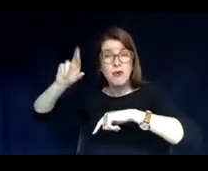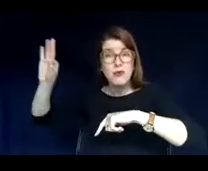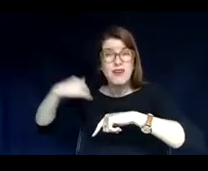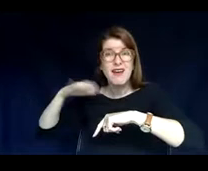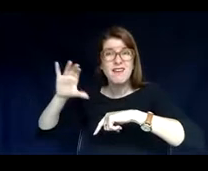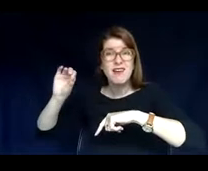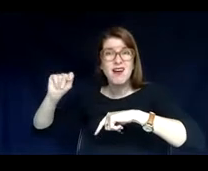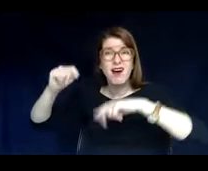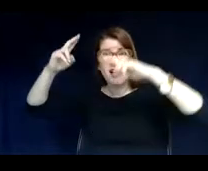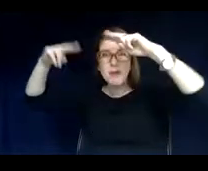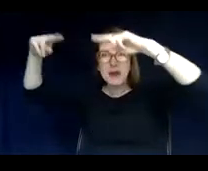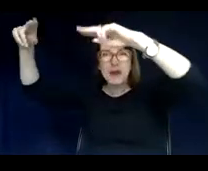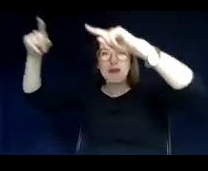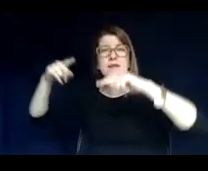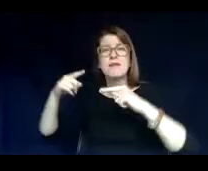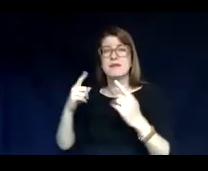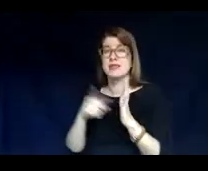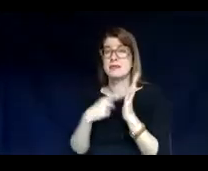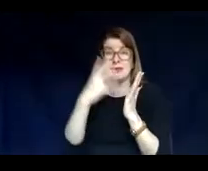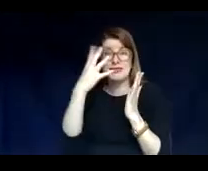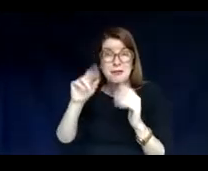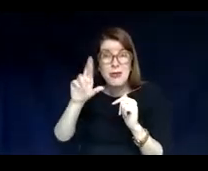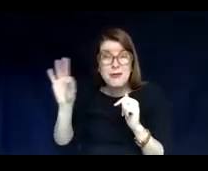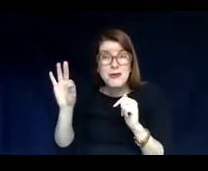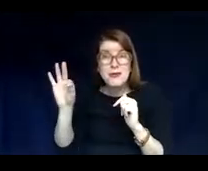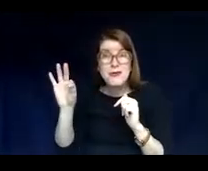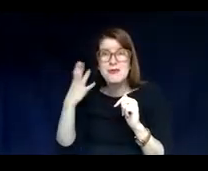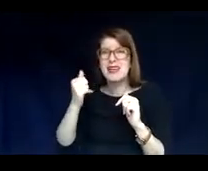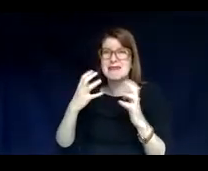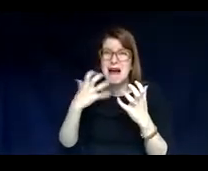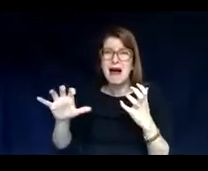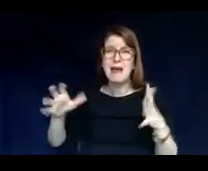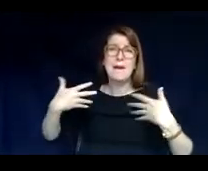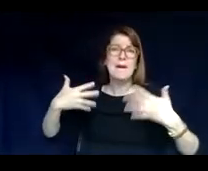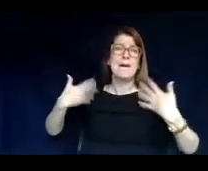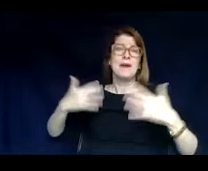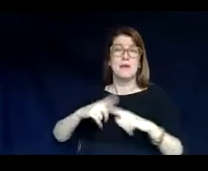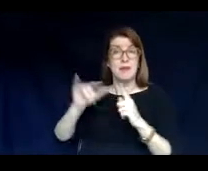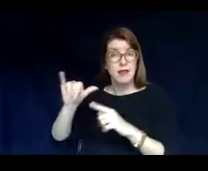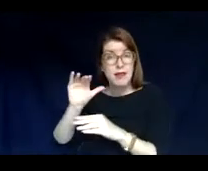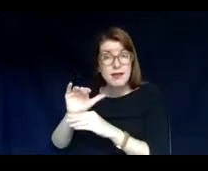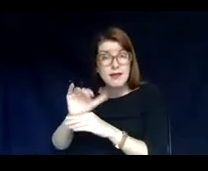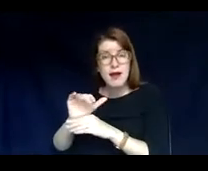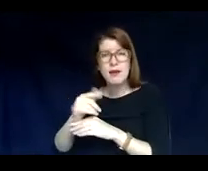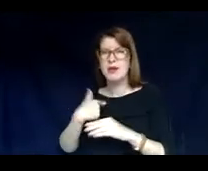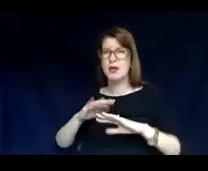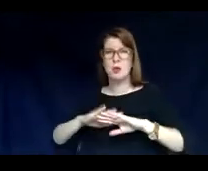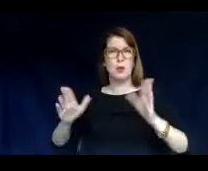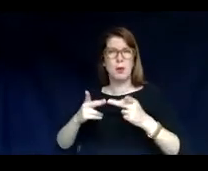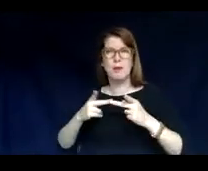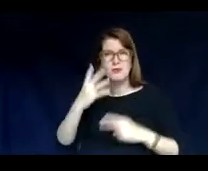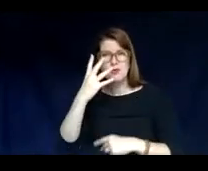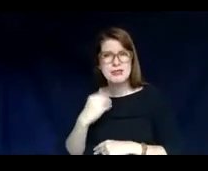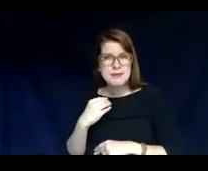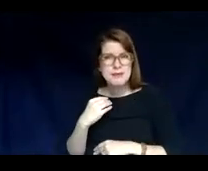time and sleeping in the, you know, on the roof to get, you know, catch a breeze. But at this night, I didn't have a place to sleep. And so